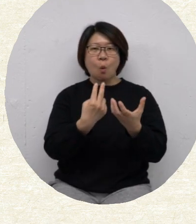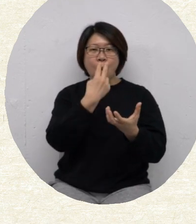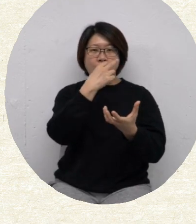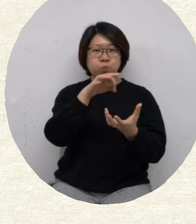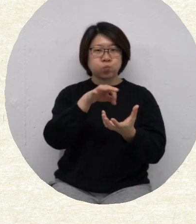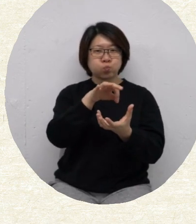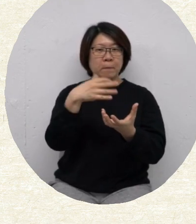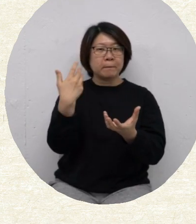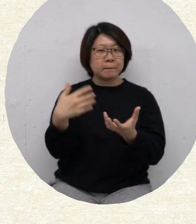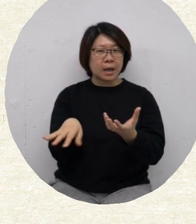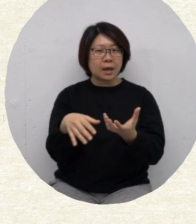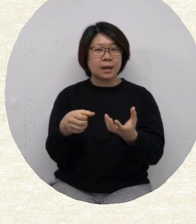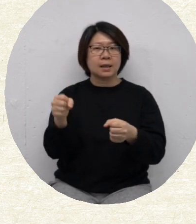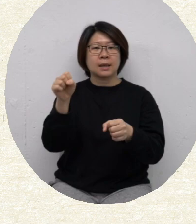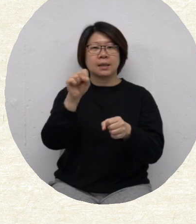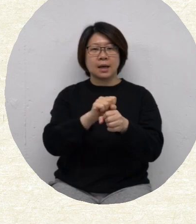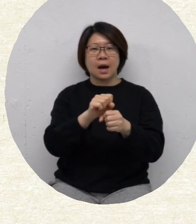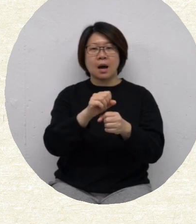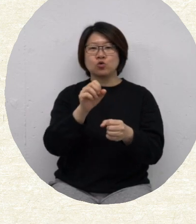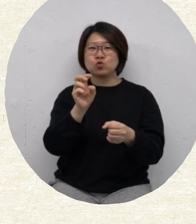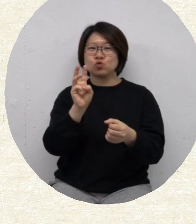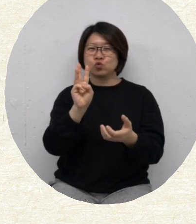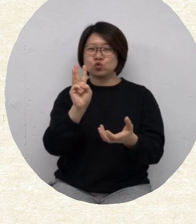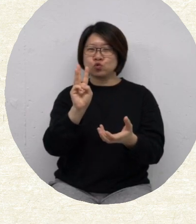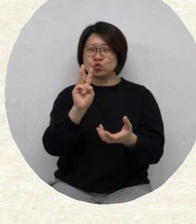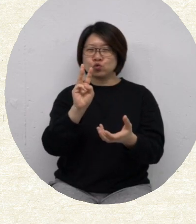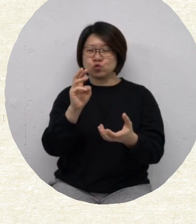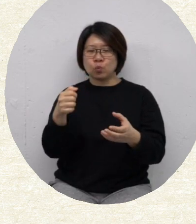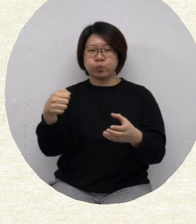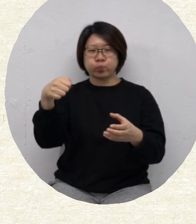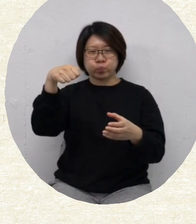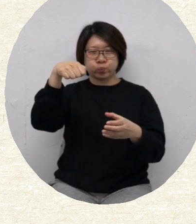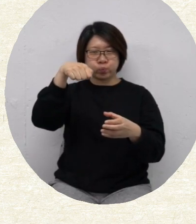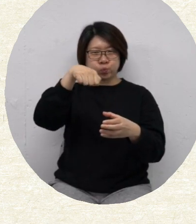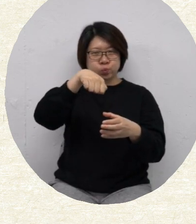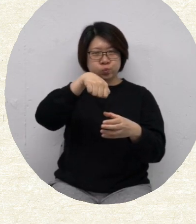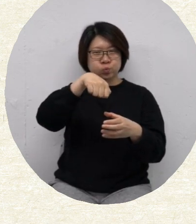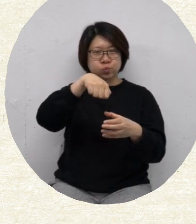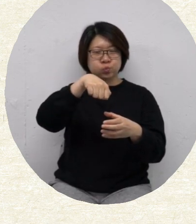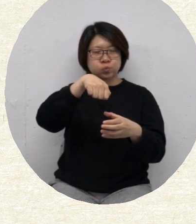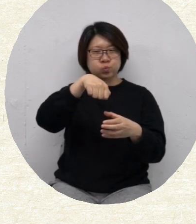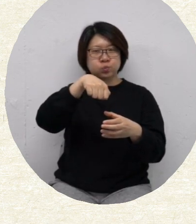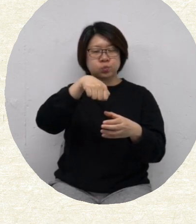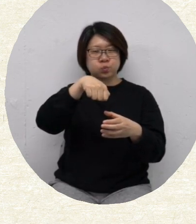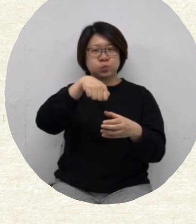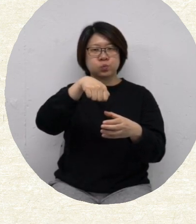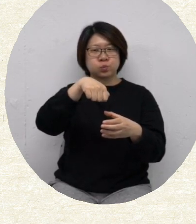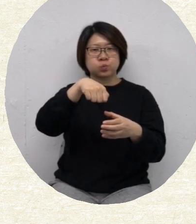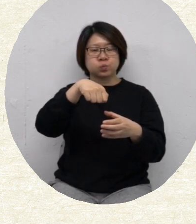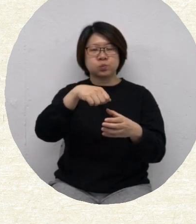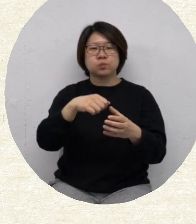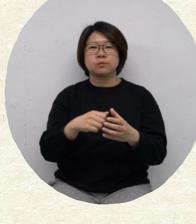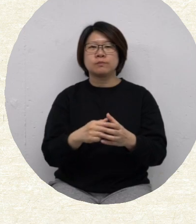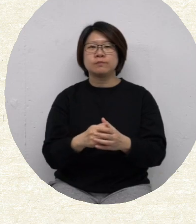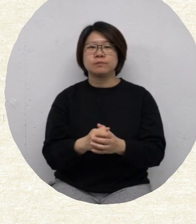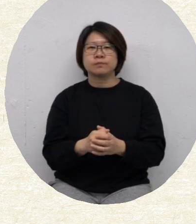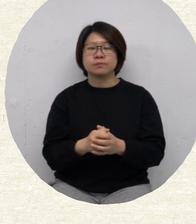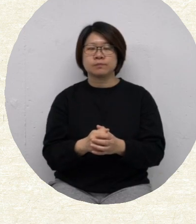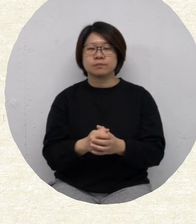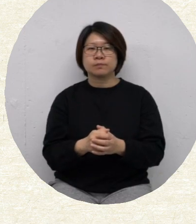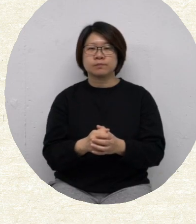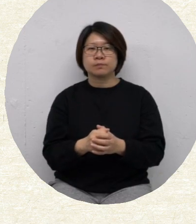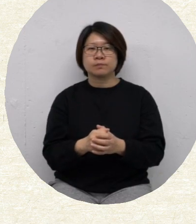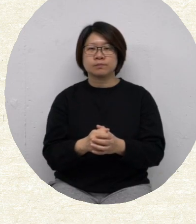right. The darker part in the middle is the bottom side of the funnel form. I don't have